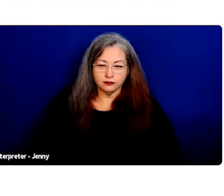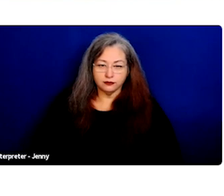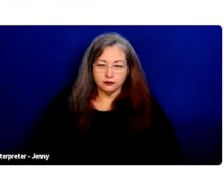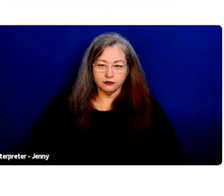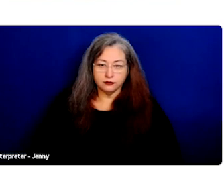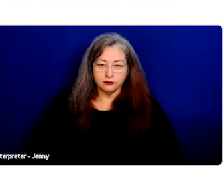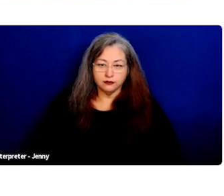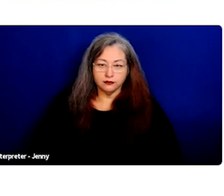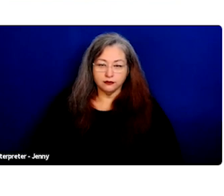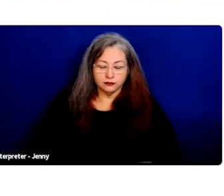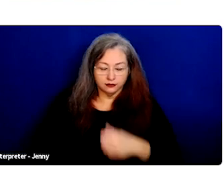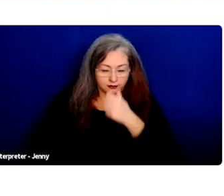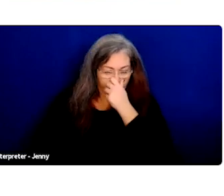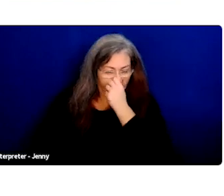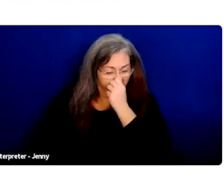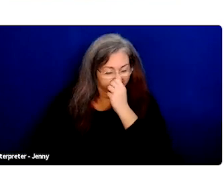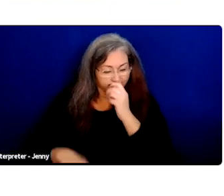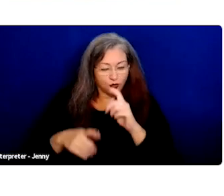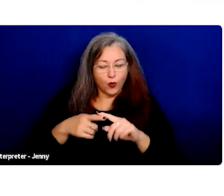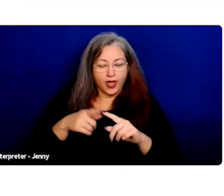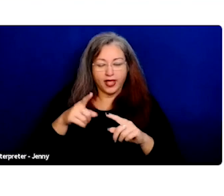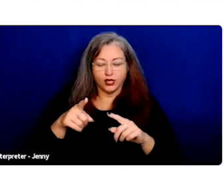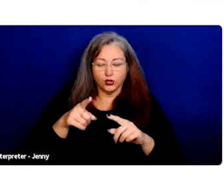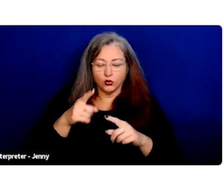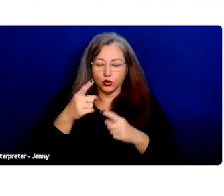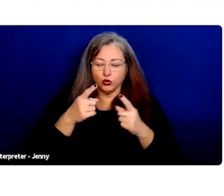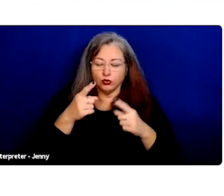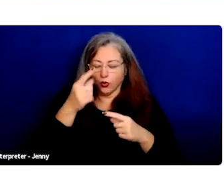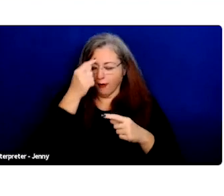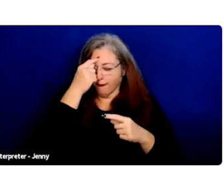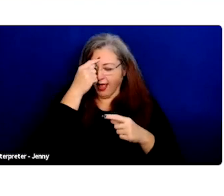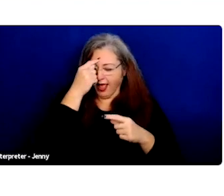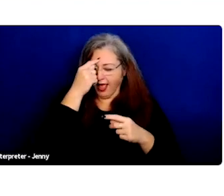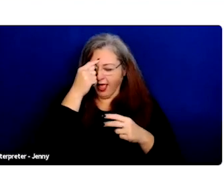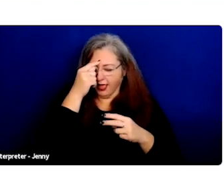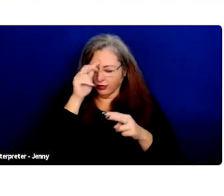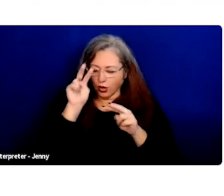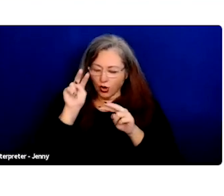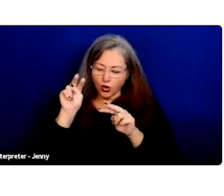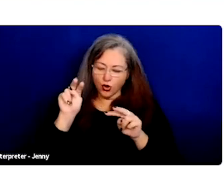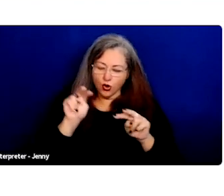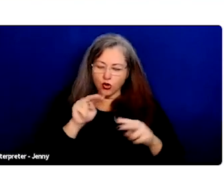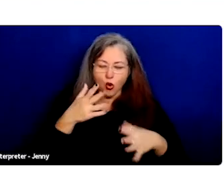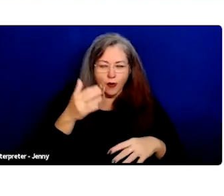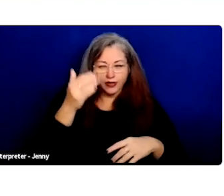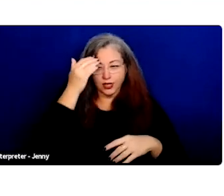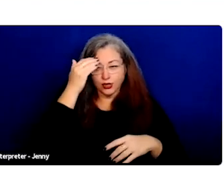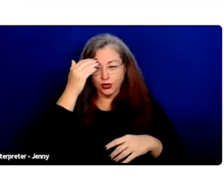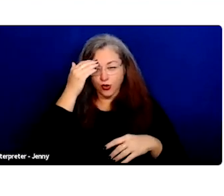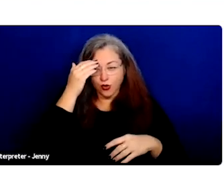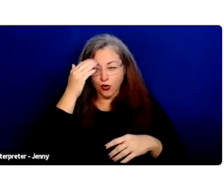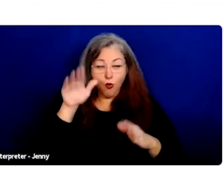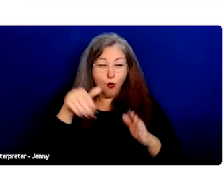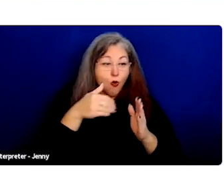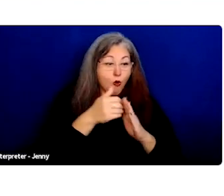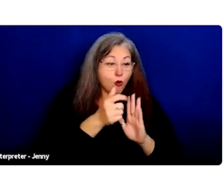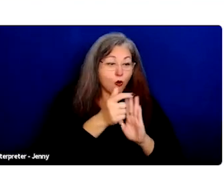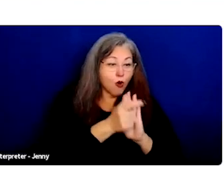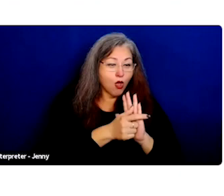And as you lay there in your mind's eye, you know now that all the laws have been changed.